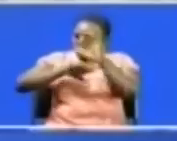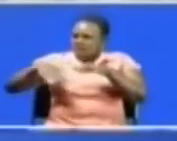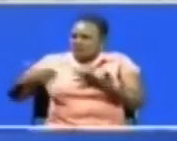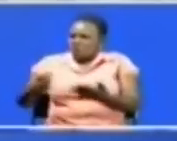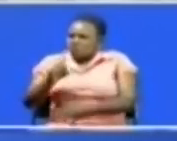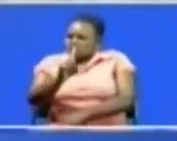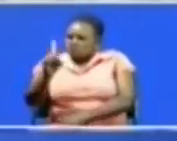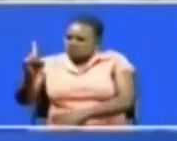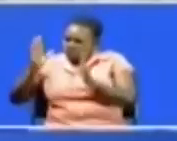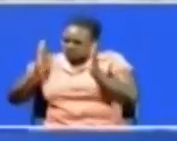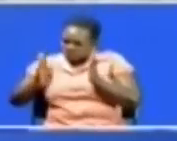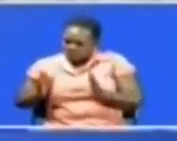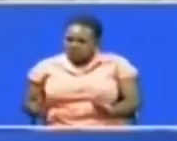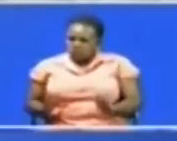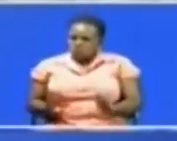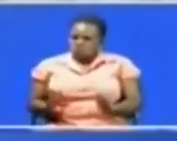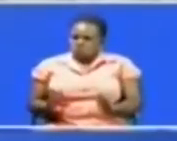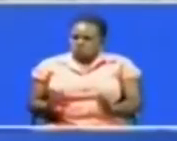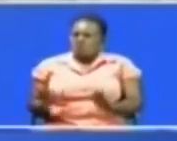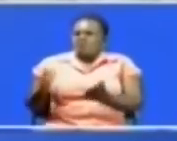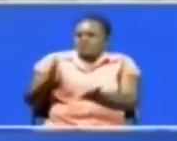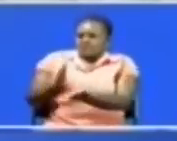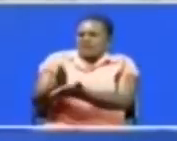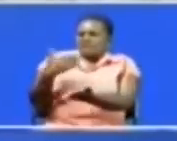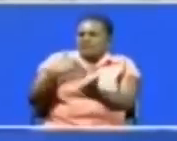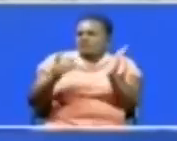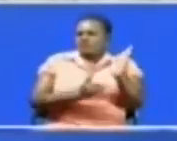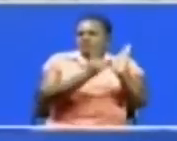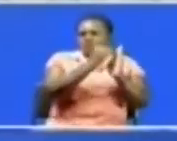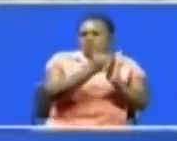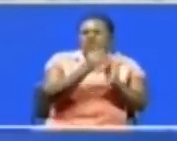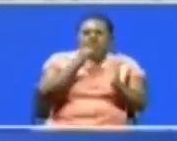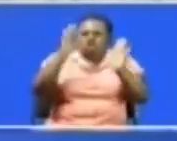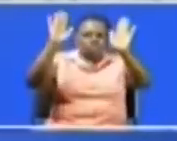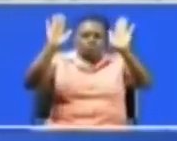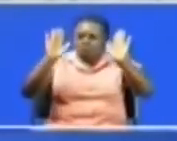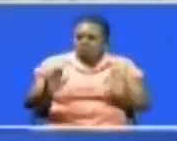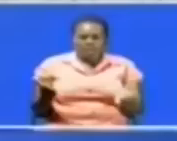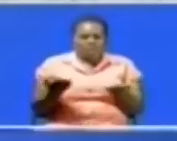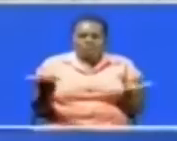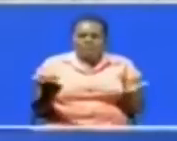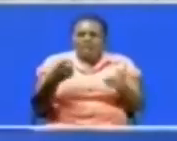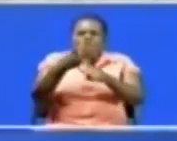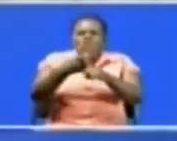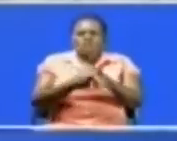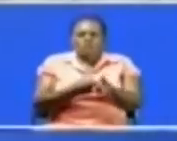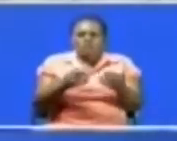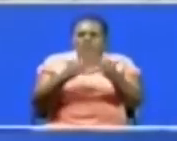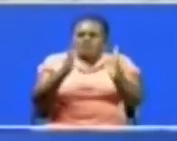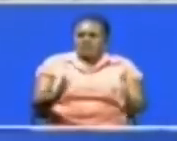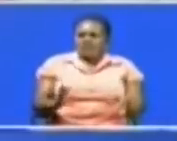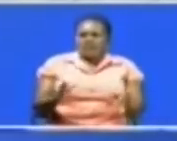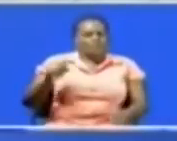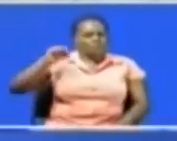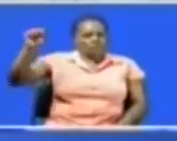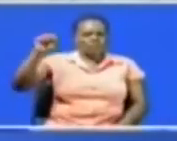every single citizen is entitled to development regardless of where the leader comes from. Hiyo ndiyo